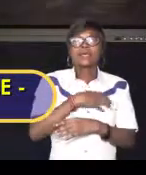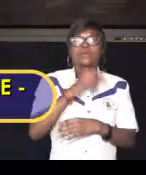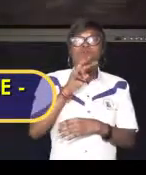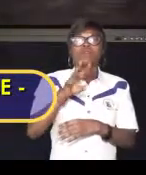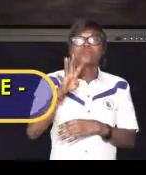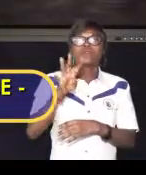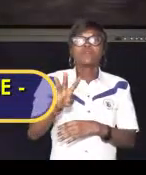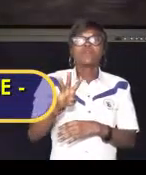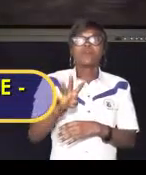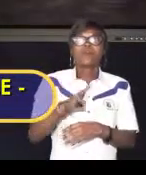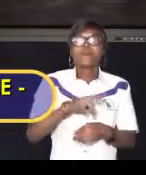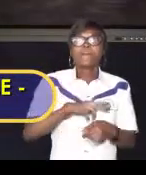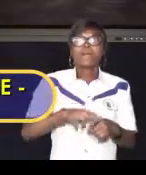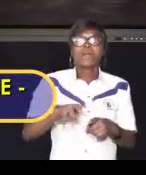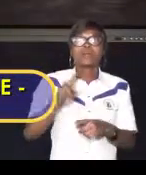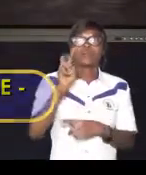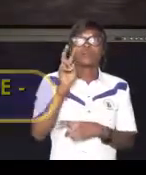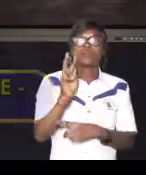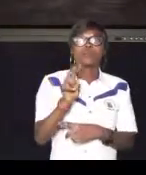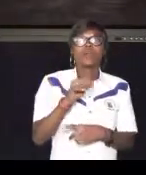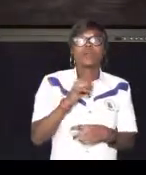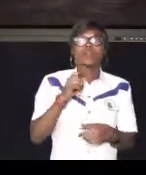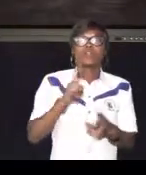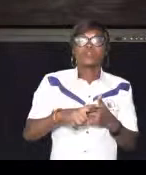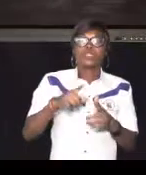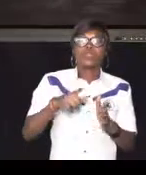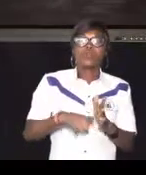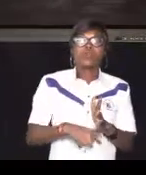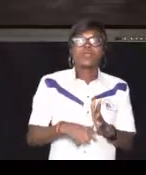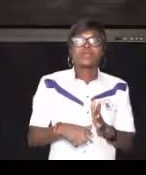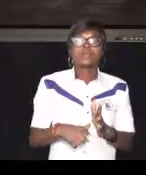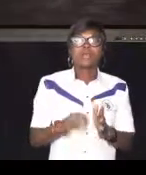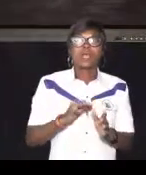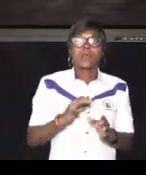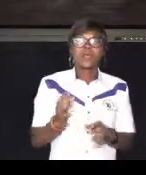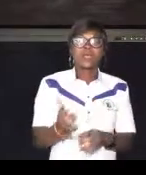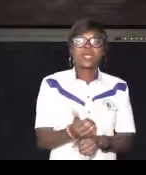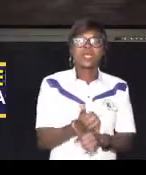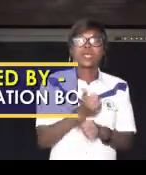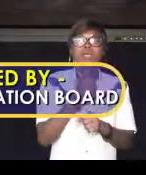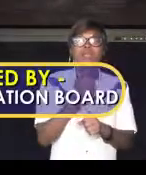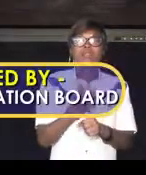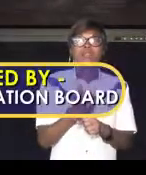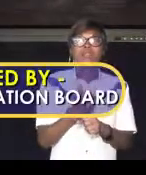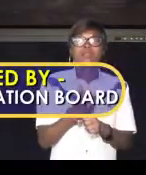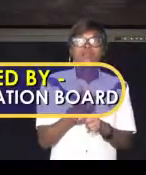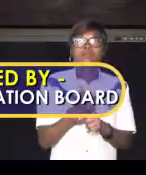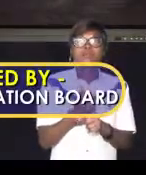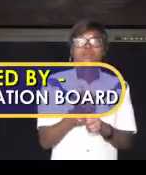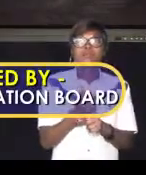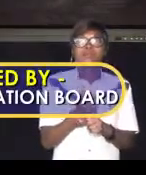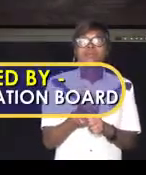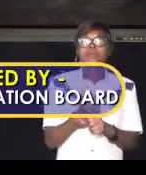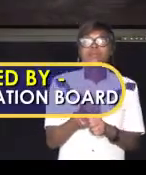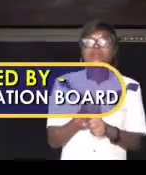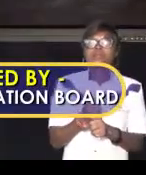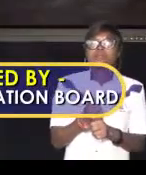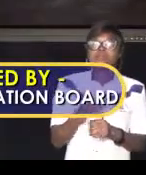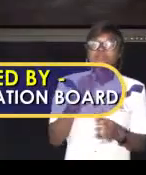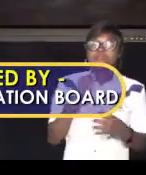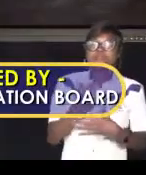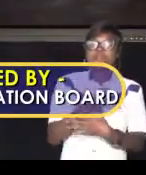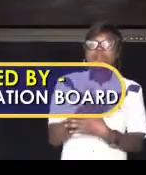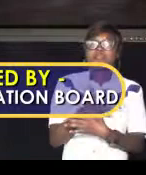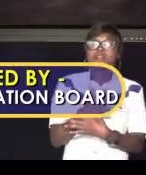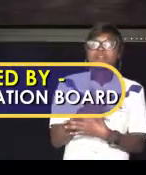2, that's to the lowest term, I will get, let me pick a pen here. Okay. So if